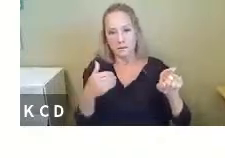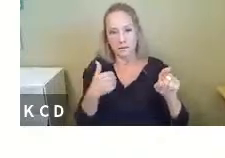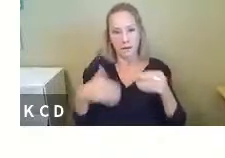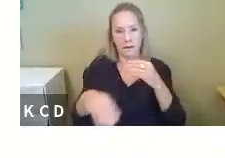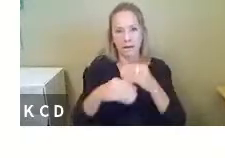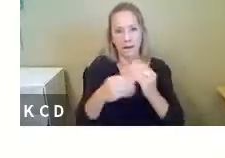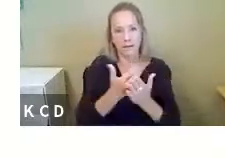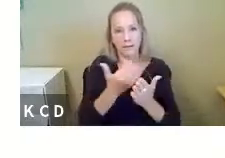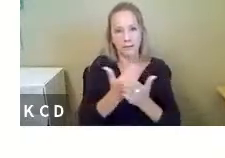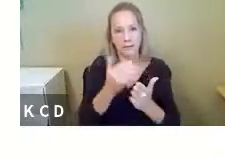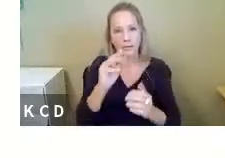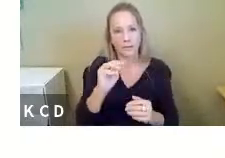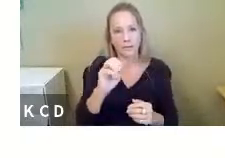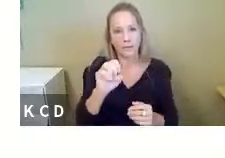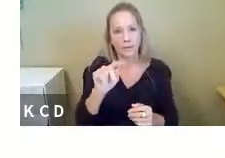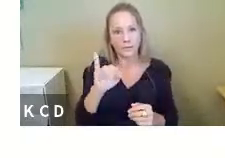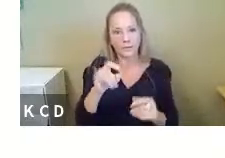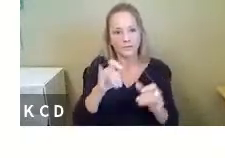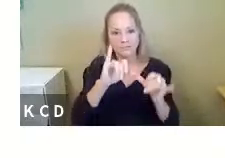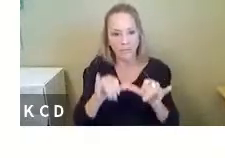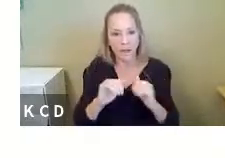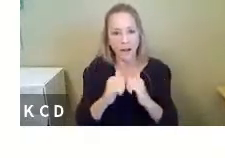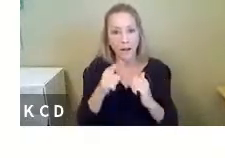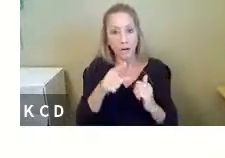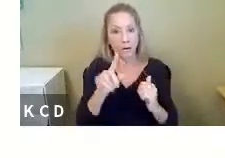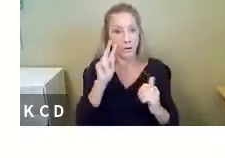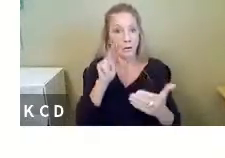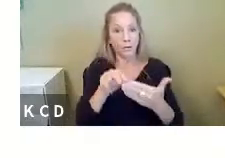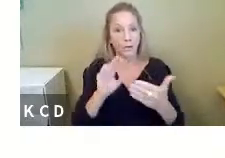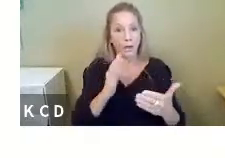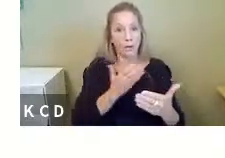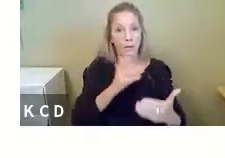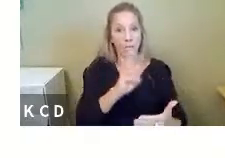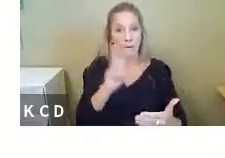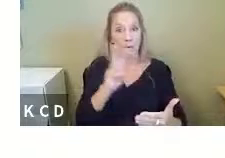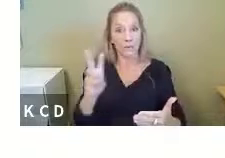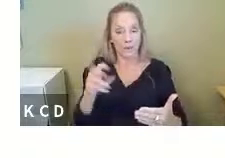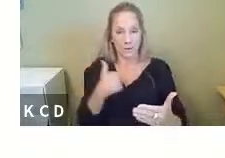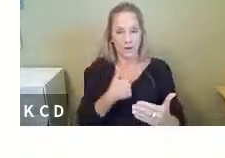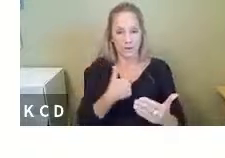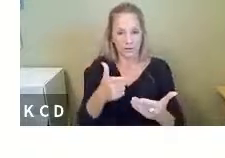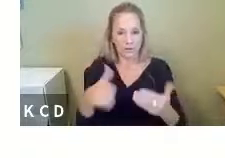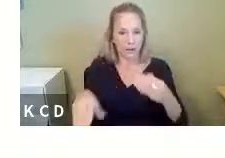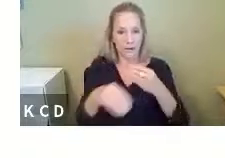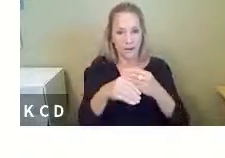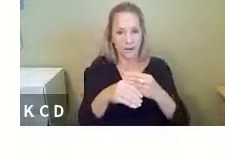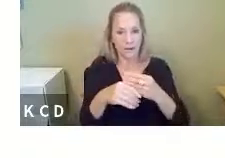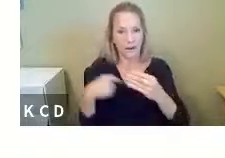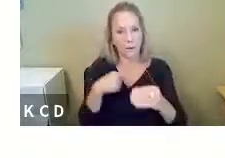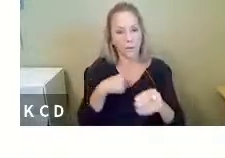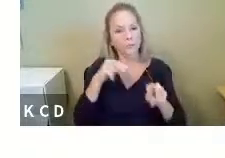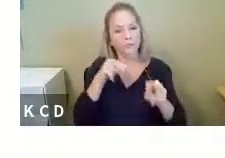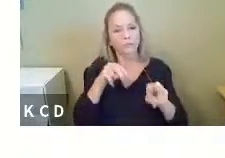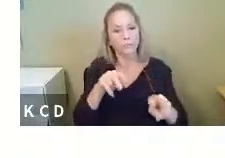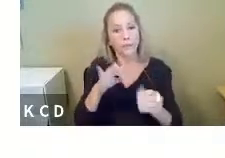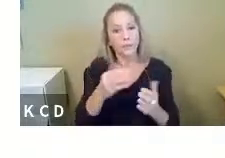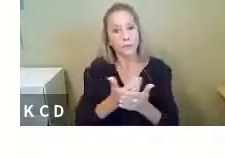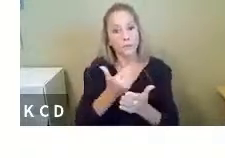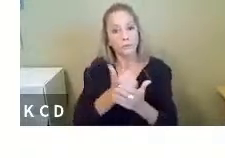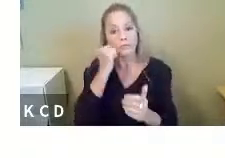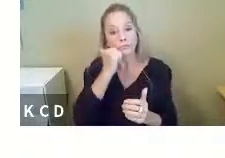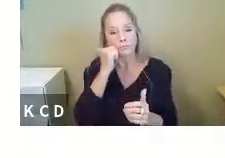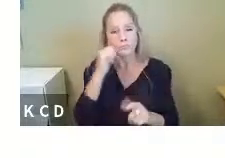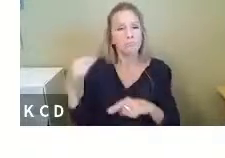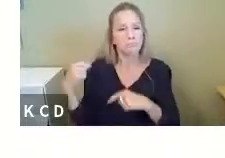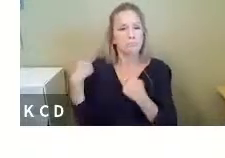So if you go on our website to the way we present our data, we've been tracking new daily cases from the beginning,